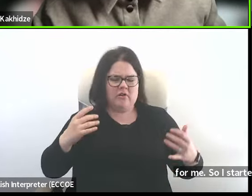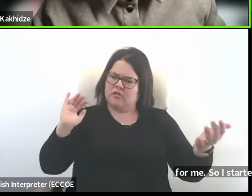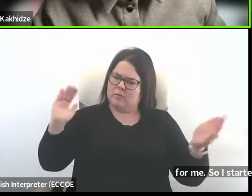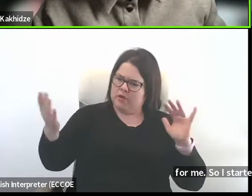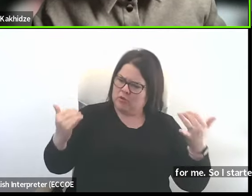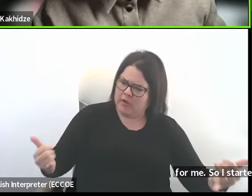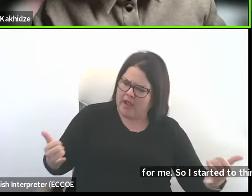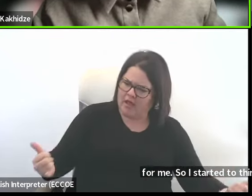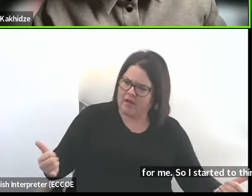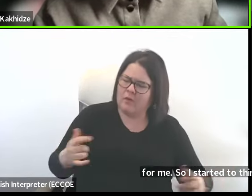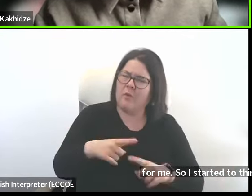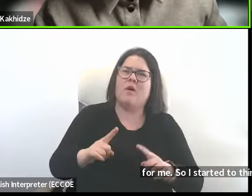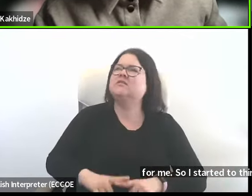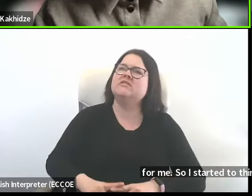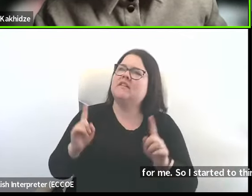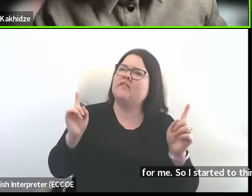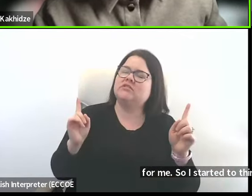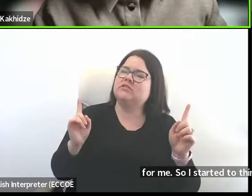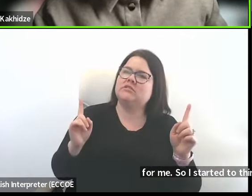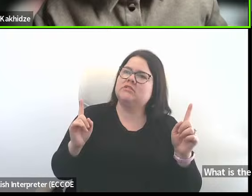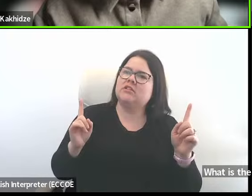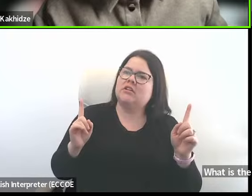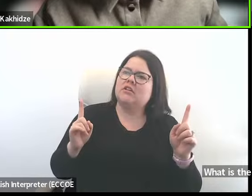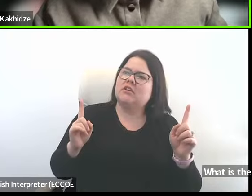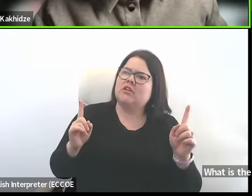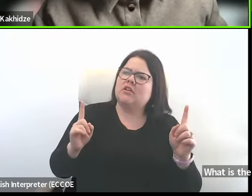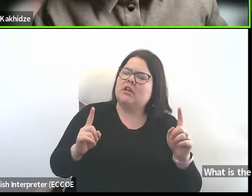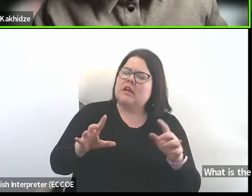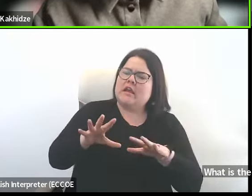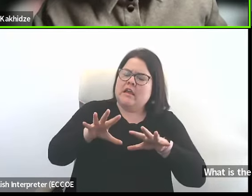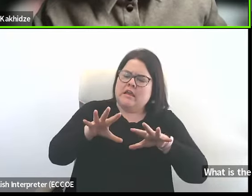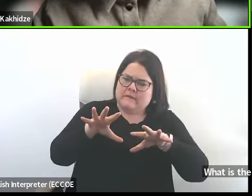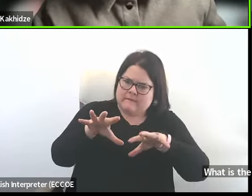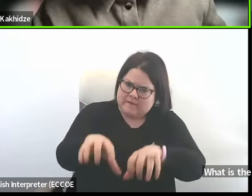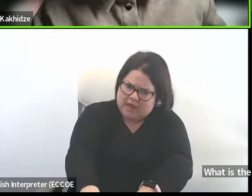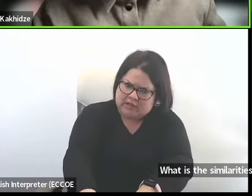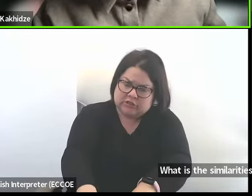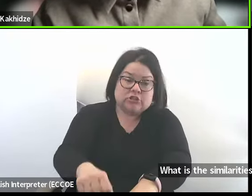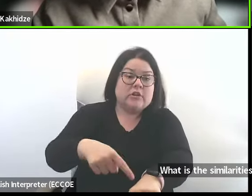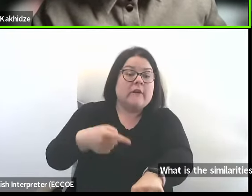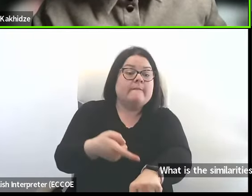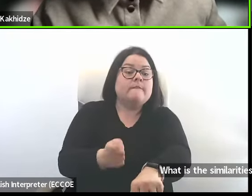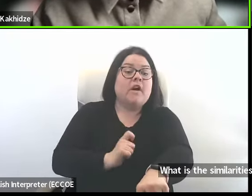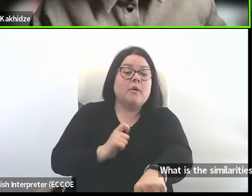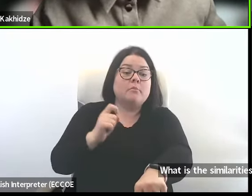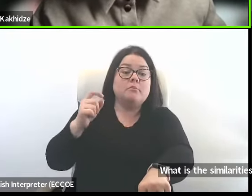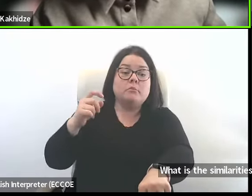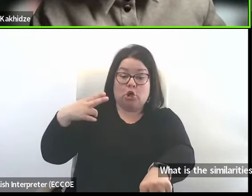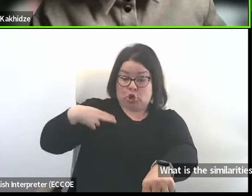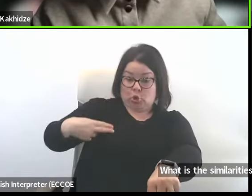What is the similarities between invasion by humans